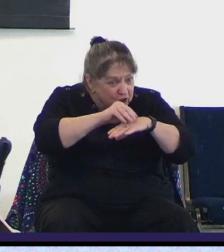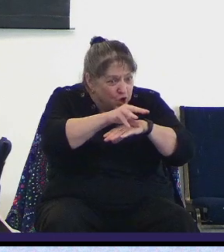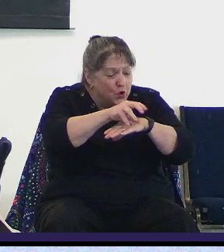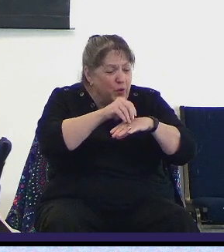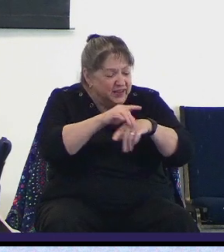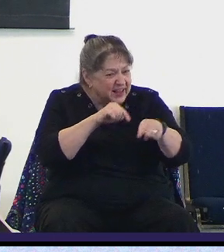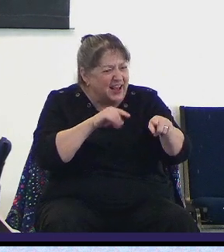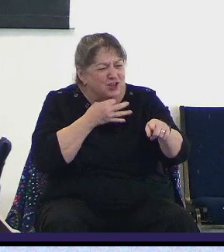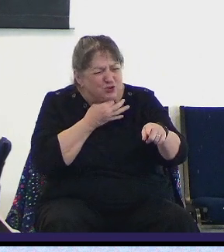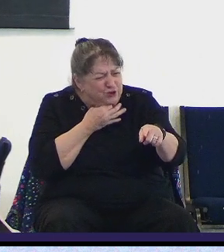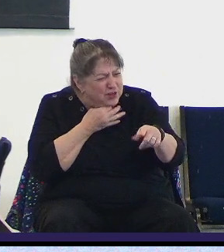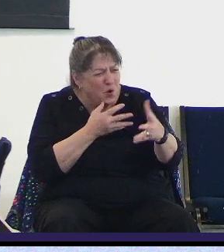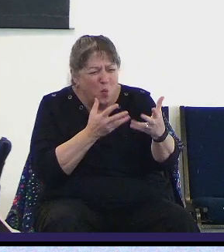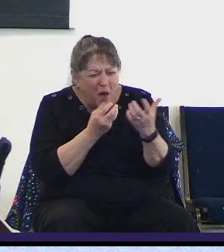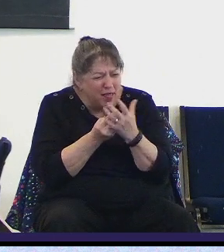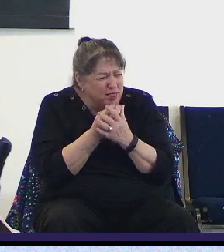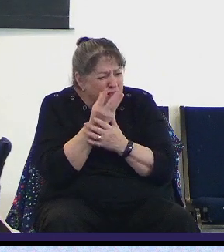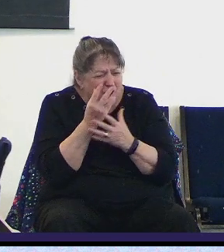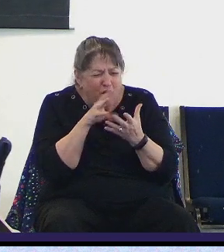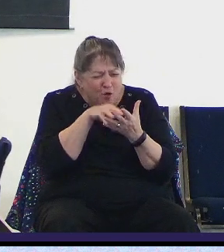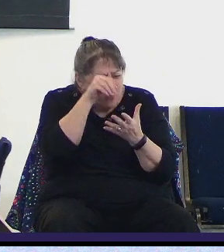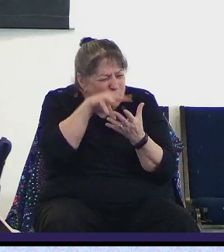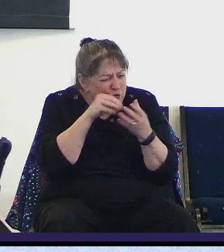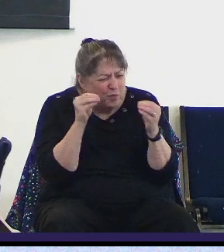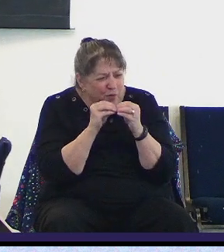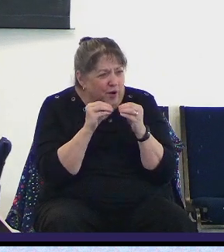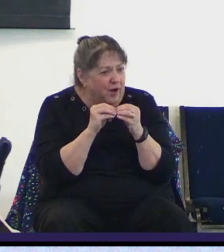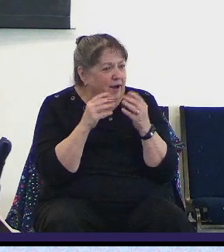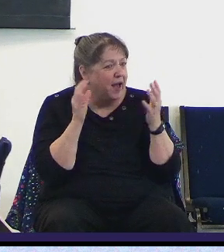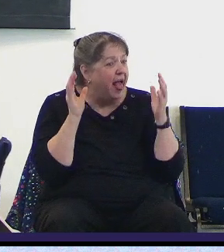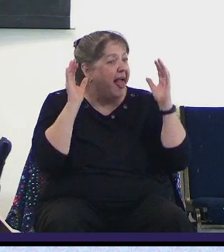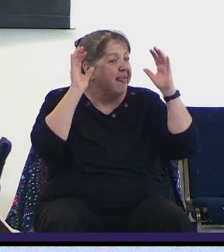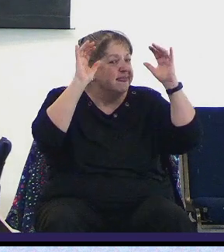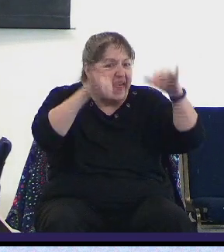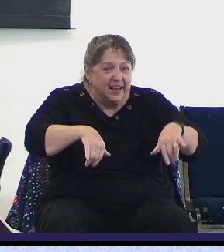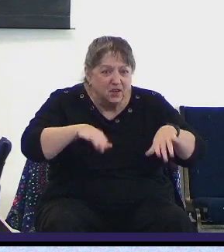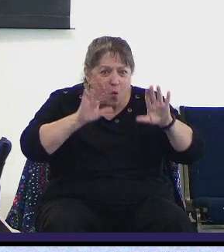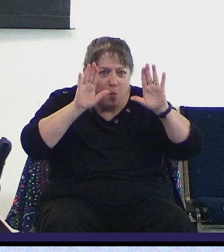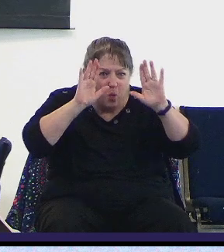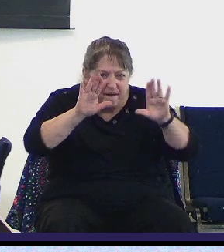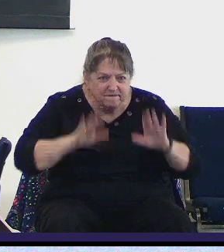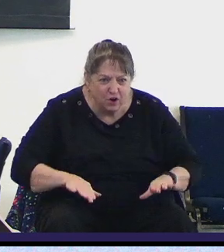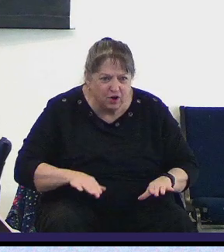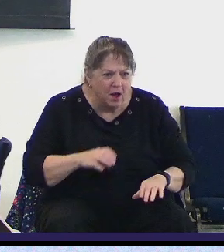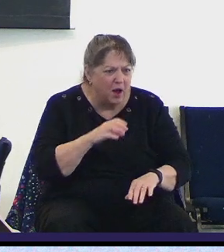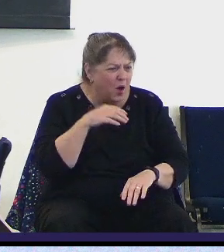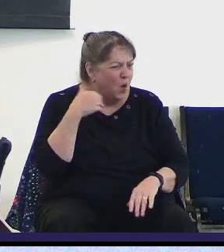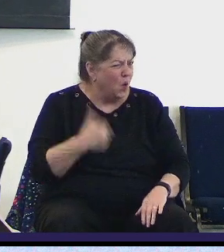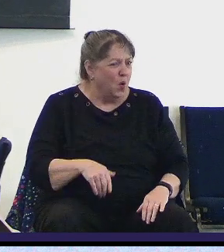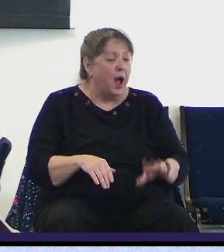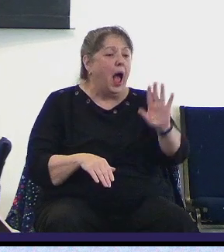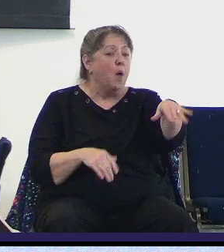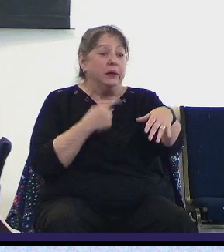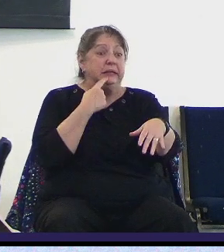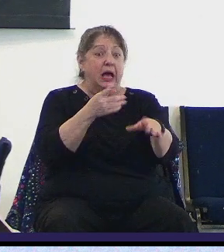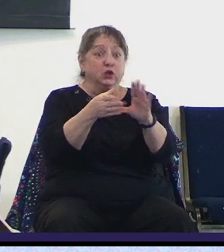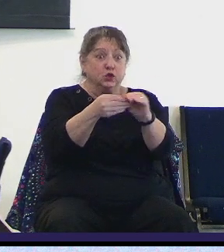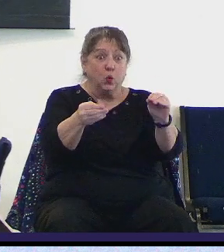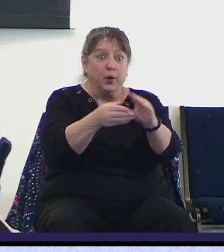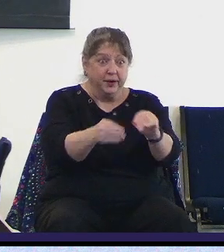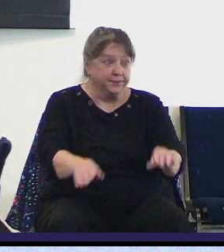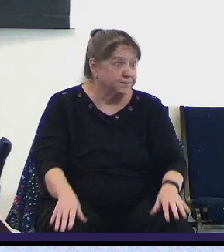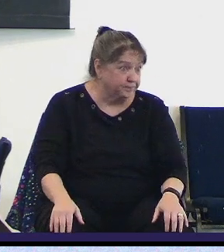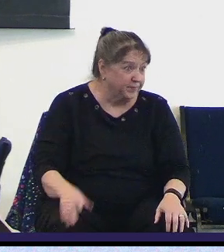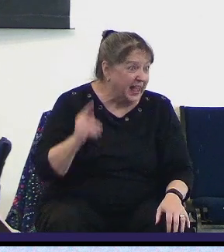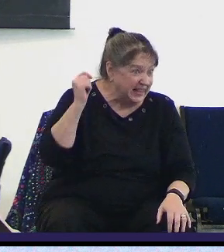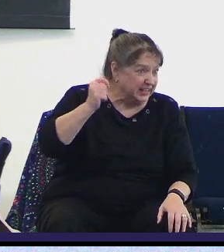hungry and make them thirsty for Jesus. That's a powerful, powerful thing. Can I tell you a testimony? So